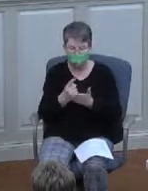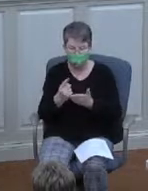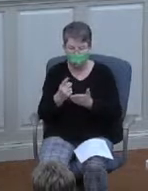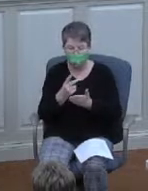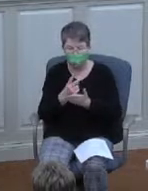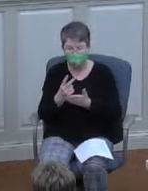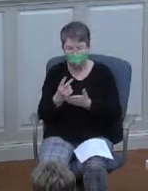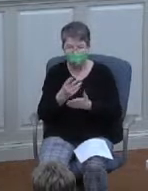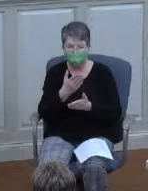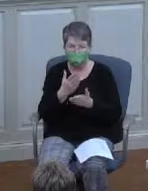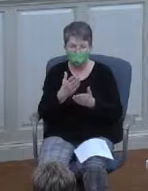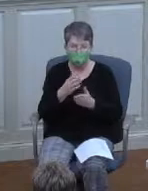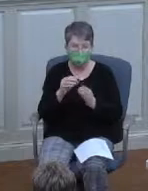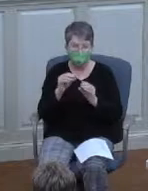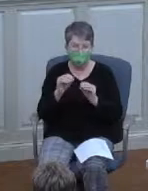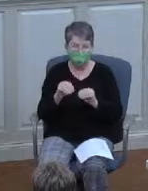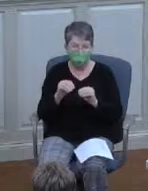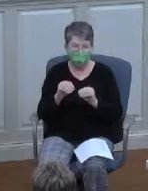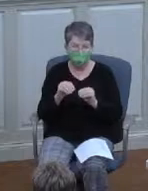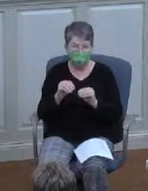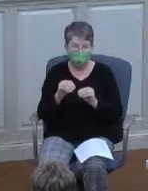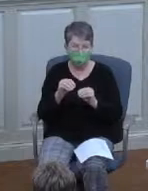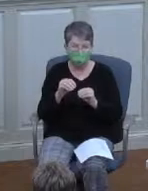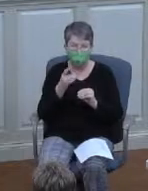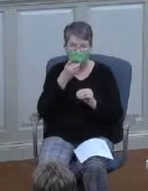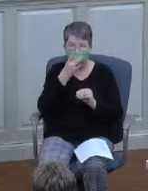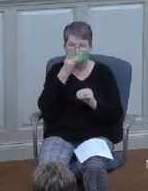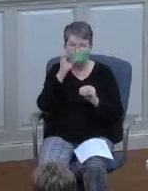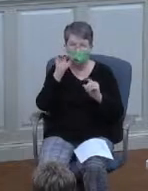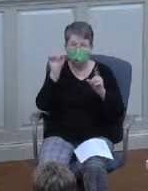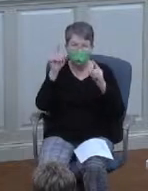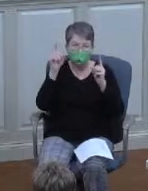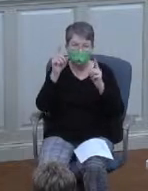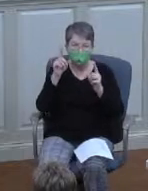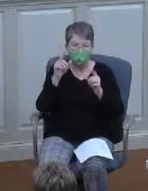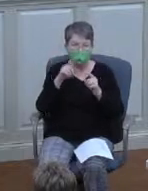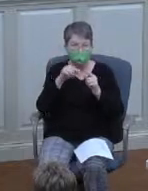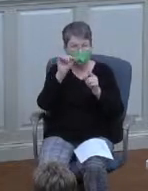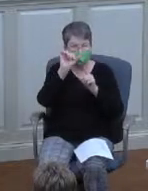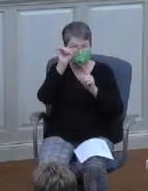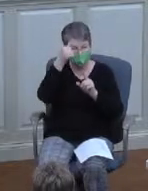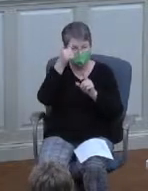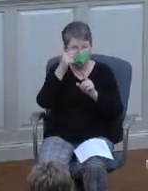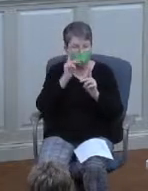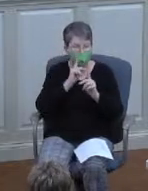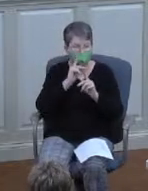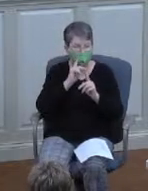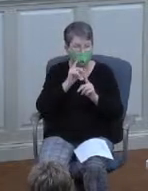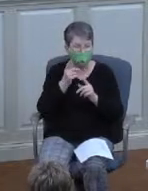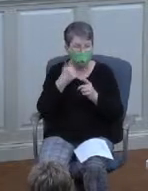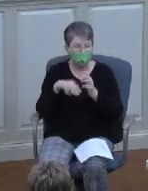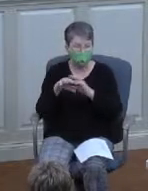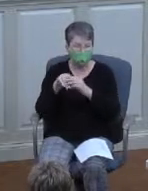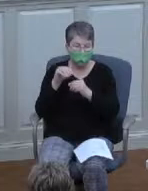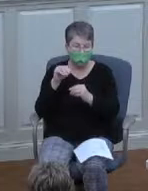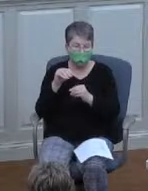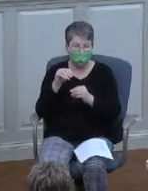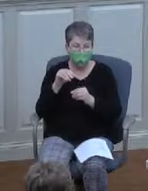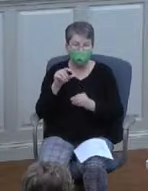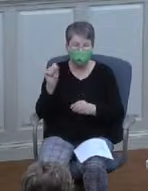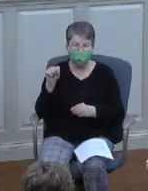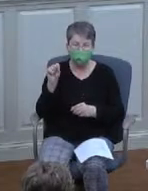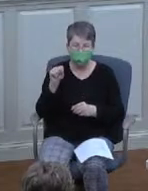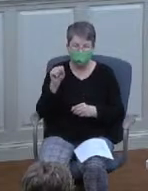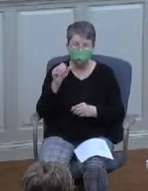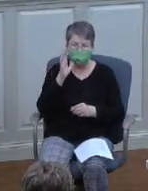want to put a little noise on, put a little light on or something, just remind folks that they're going to be coming out that wrong way for safety. Yes, sir. We'll